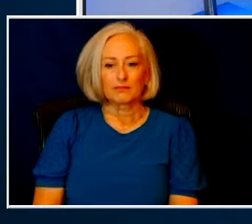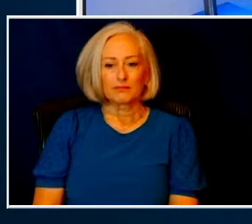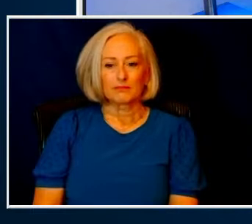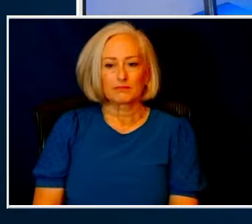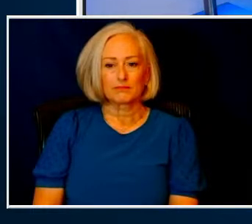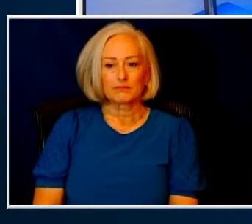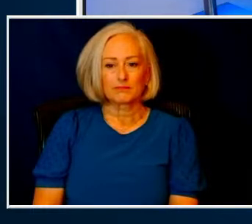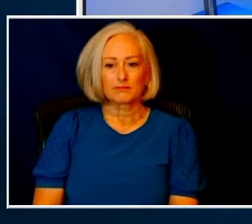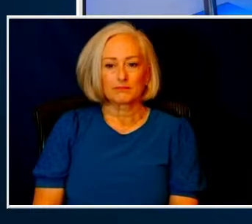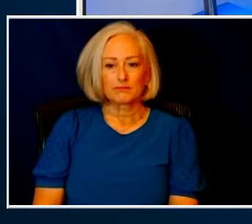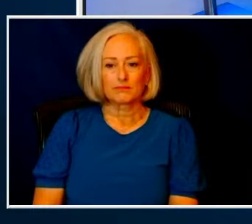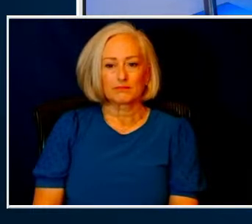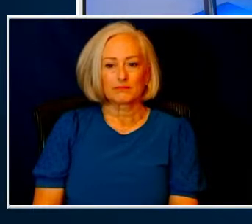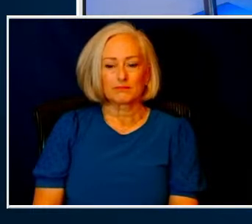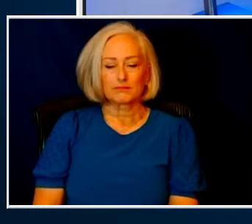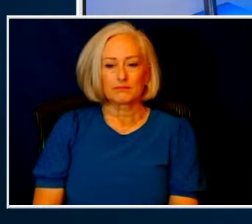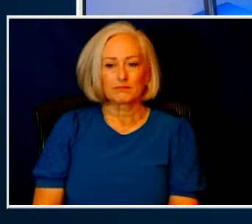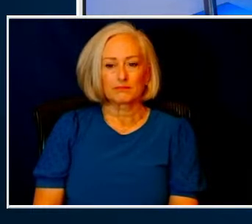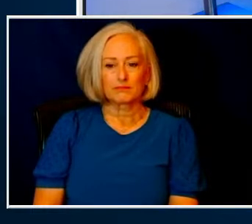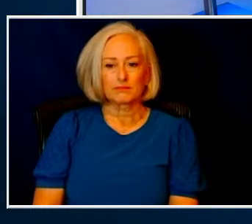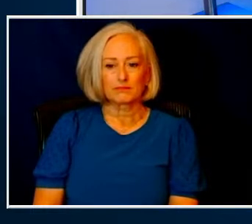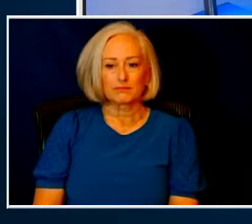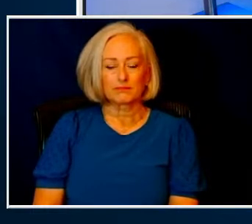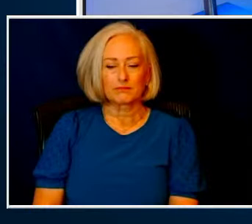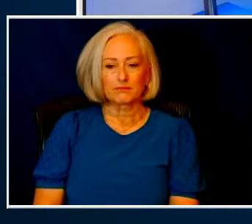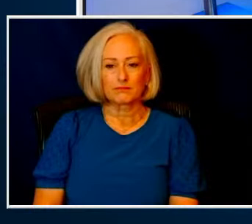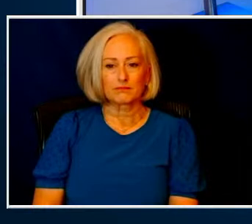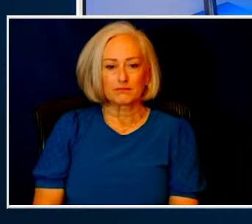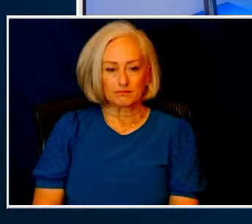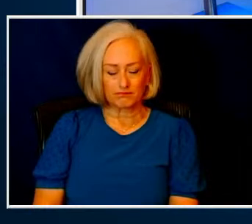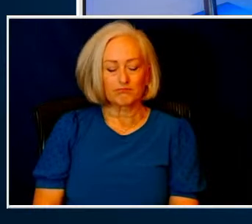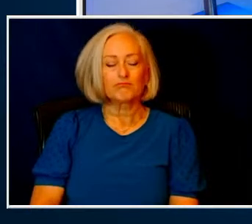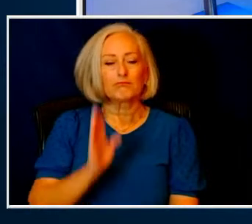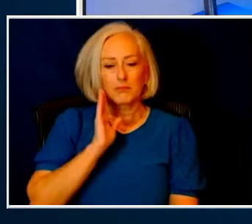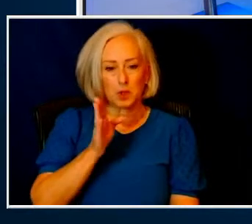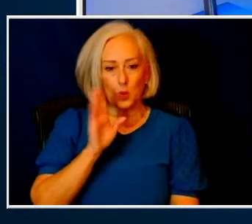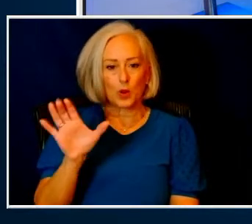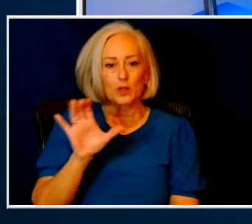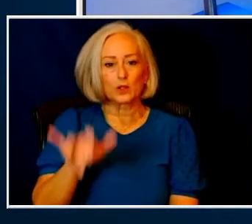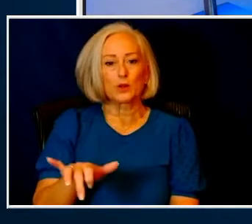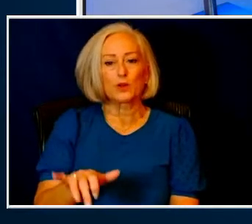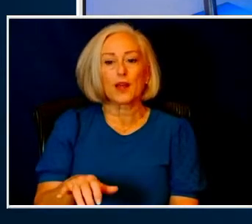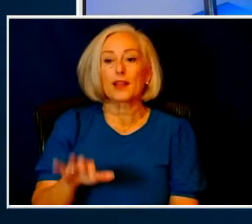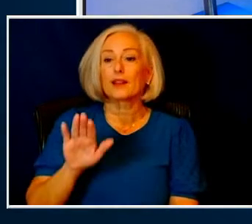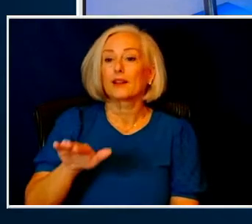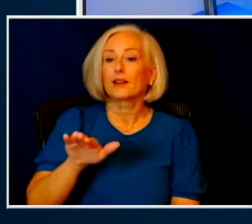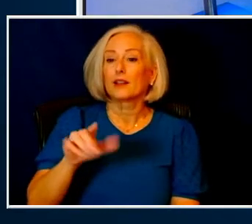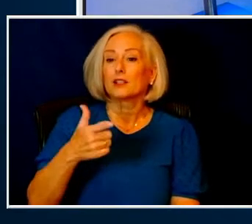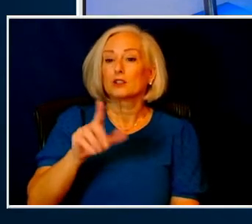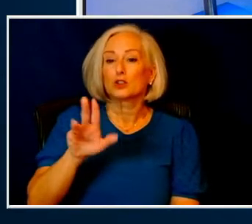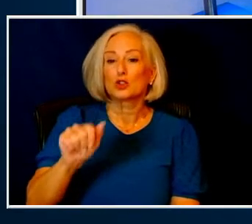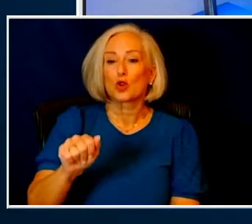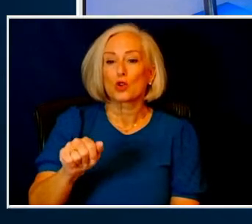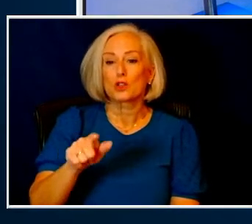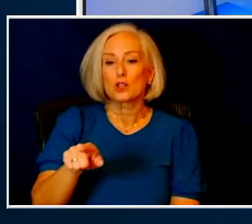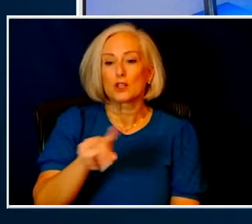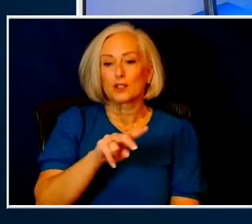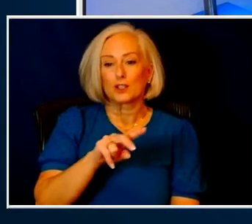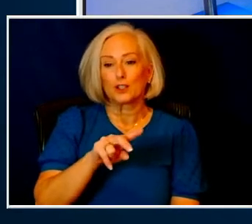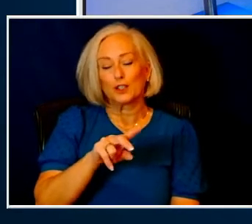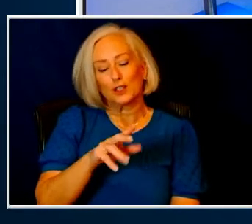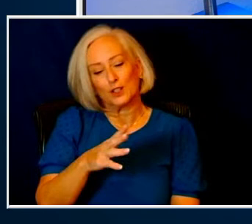Oh, she can't? Oh, sorry. So doctors? I'll do it. Hey, Georgia, you're looking at the slippery slope now